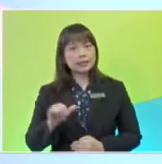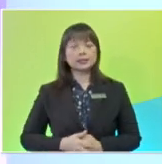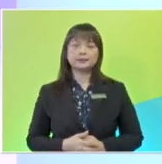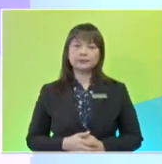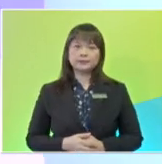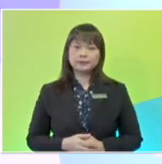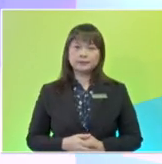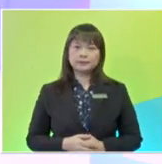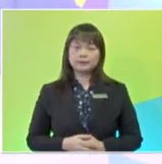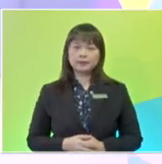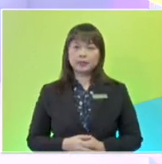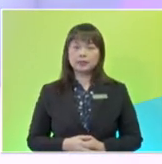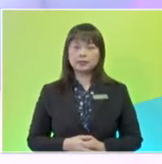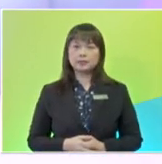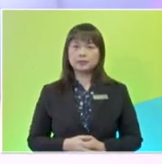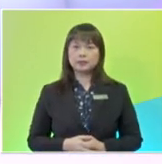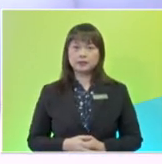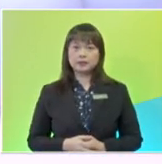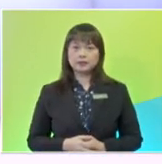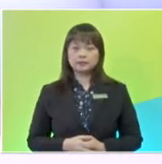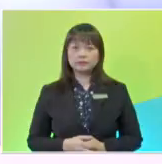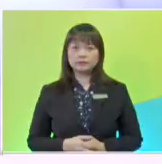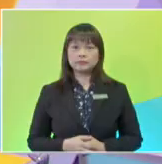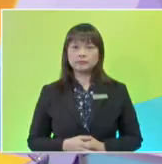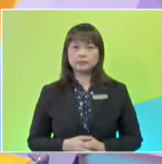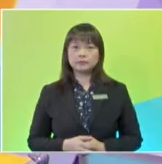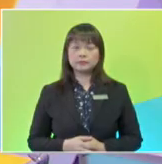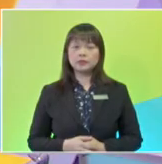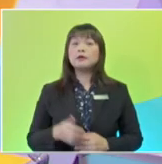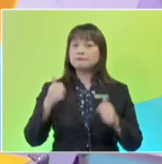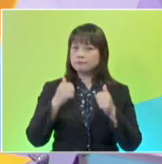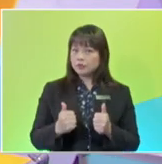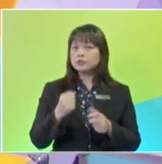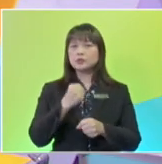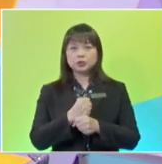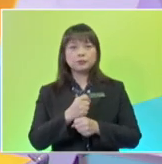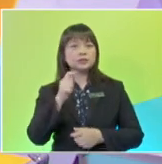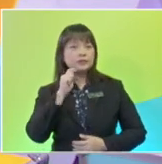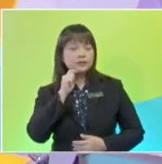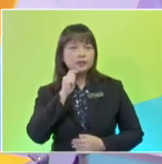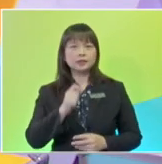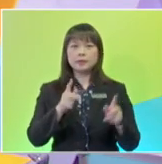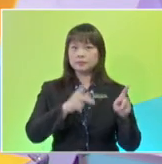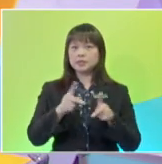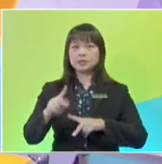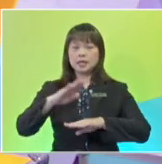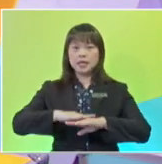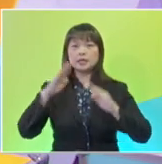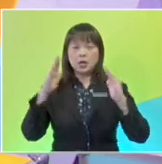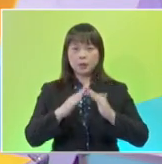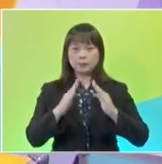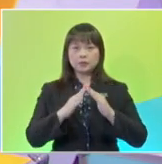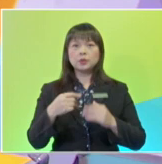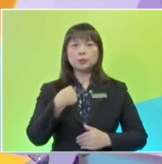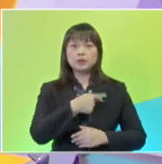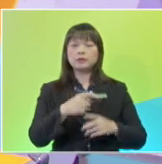Yes. Okay. Seems like you've got a hang on it. Mm-hmm. Good job, Tivia. All right. People at home, we are pretty much, you know, done. We've